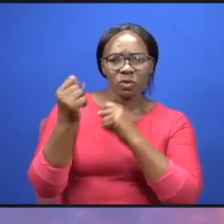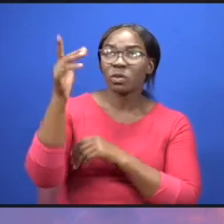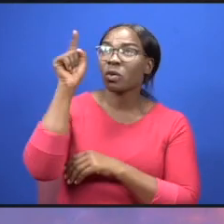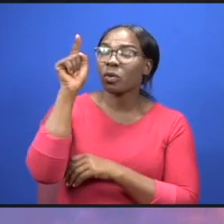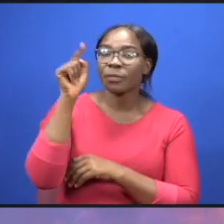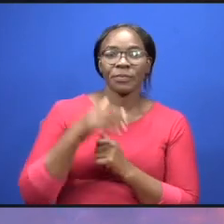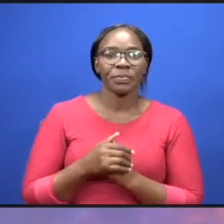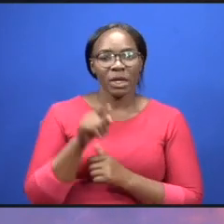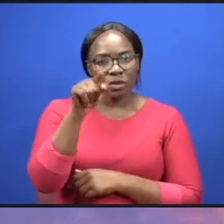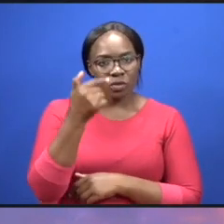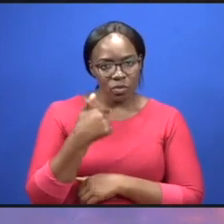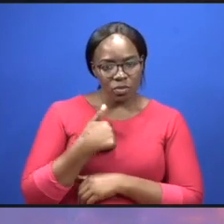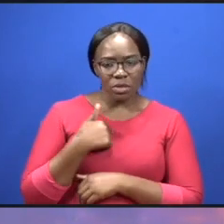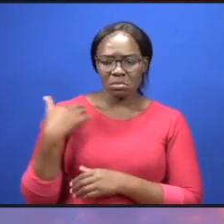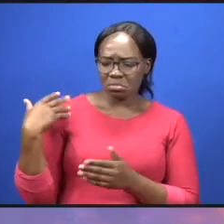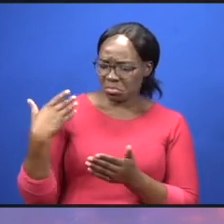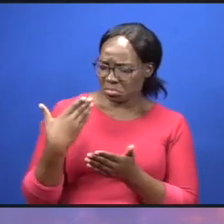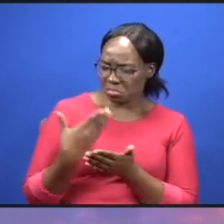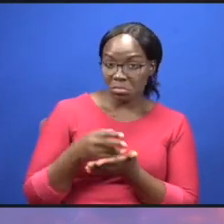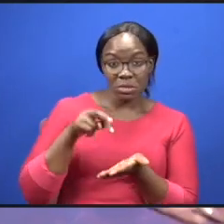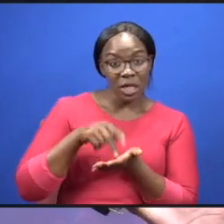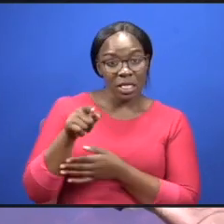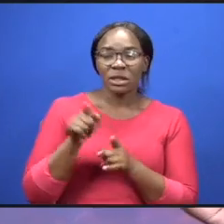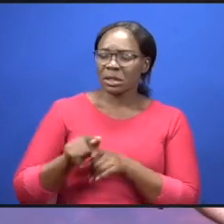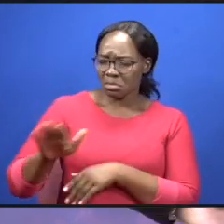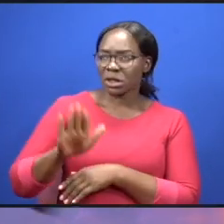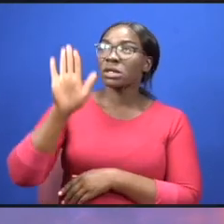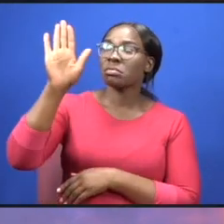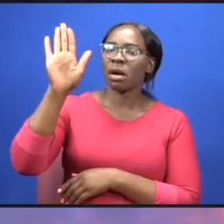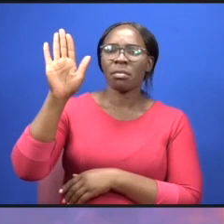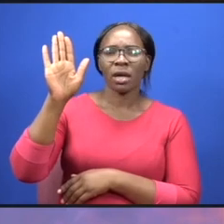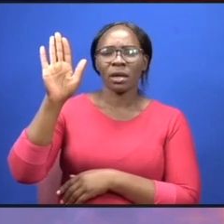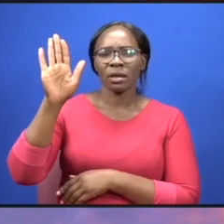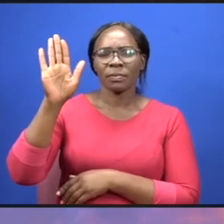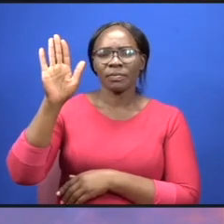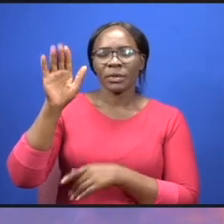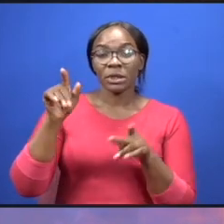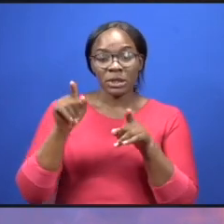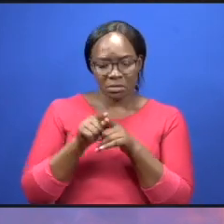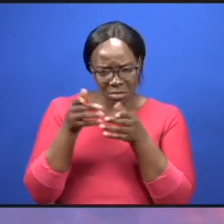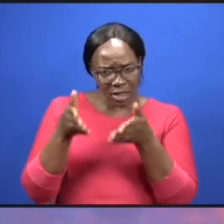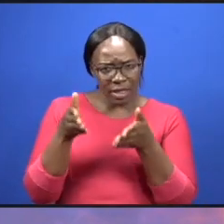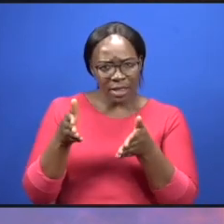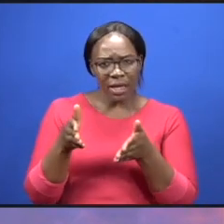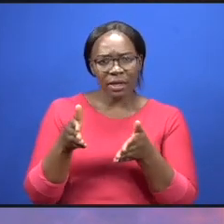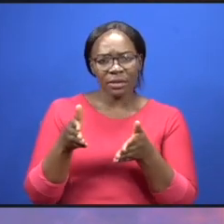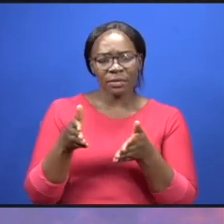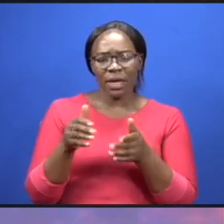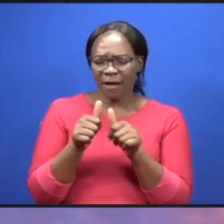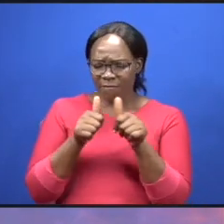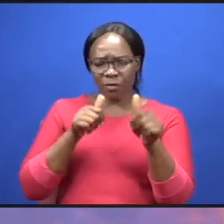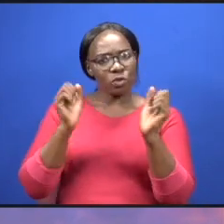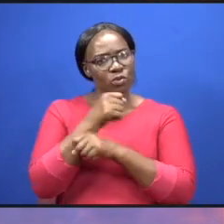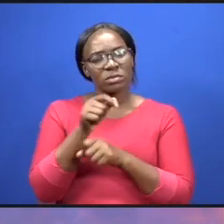God in which you and I have always stood, and his presence is palpable and immediate and